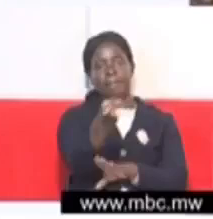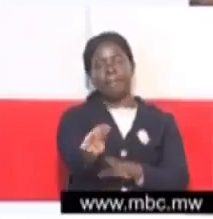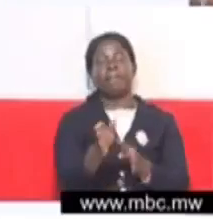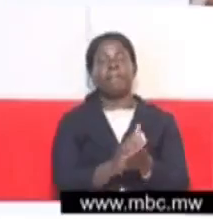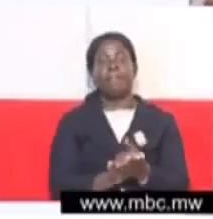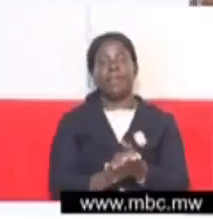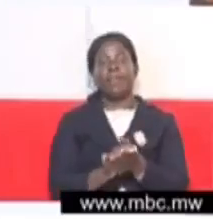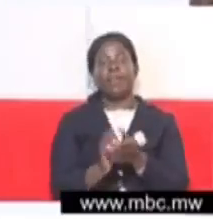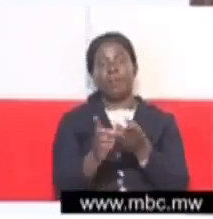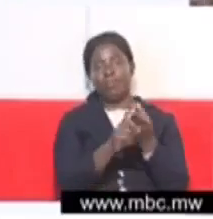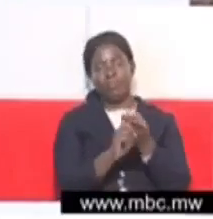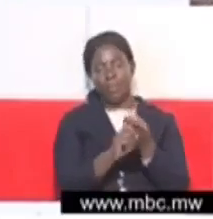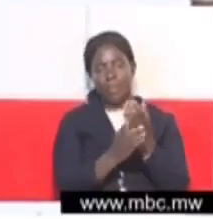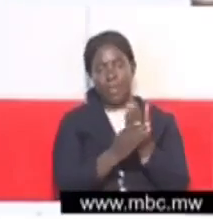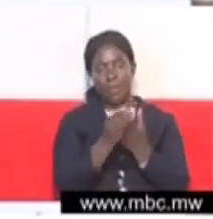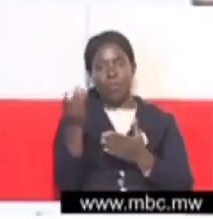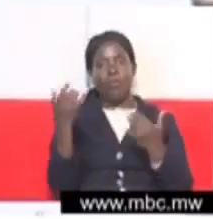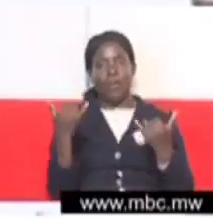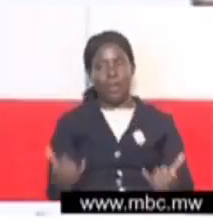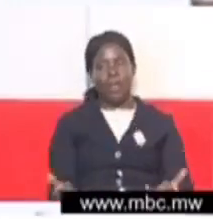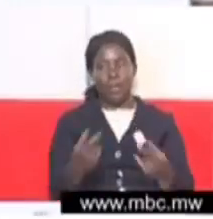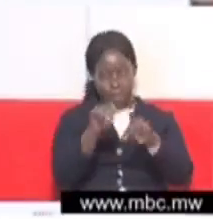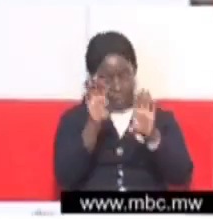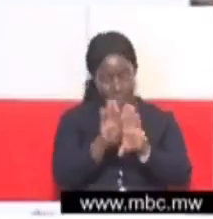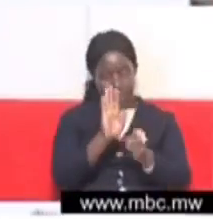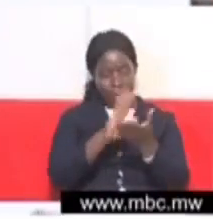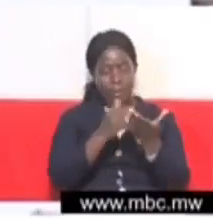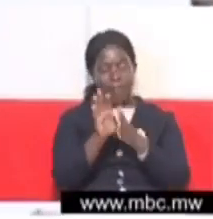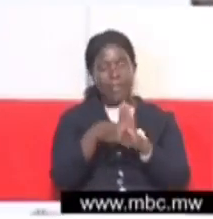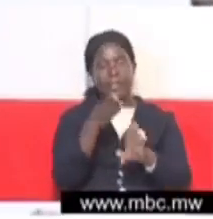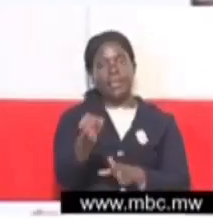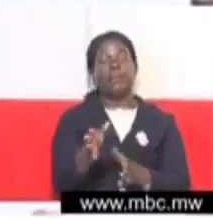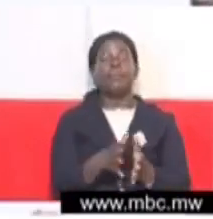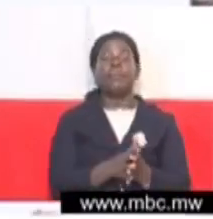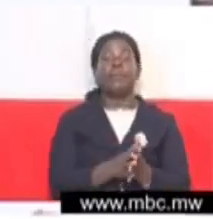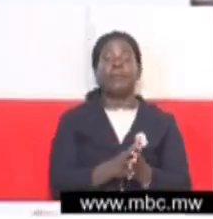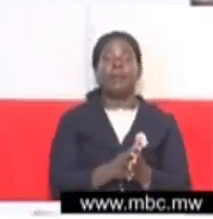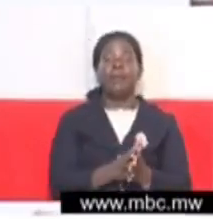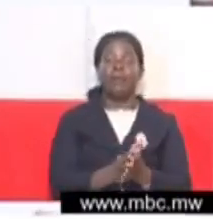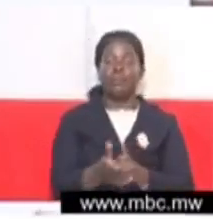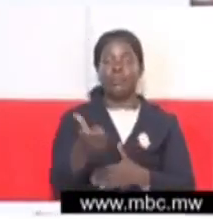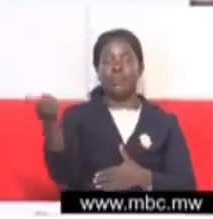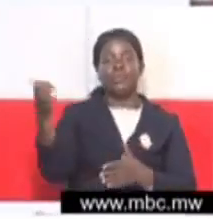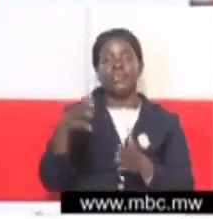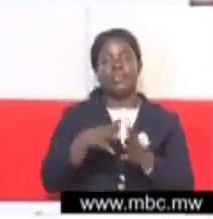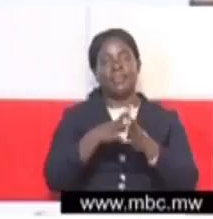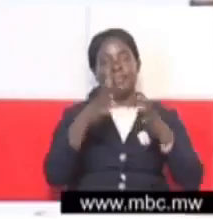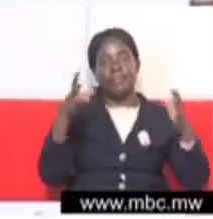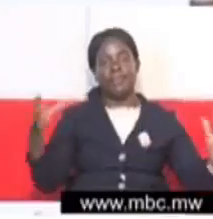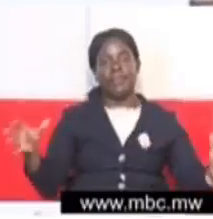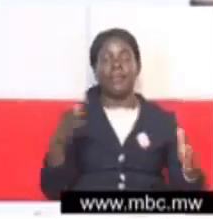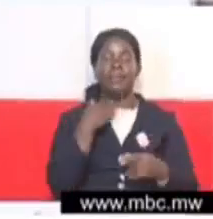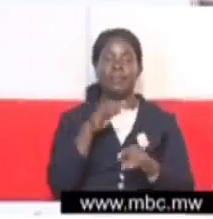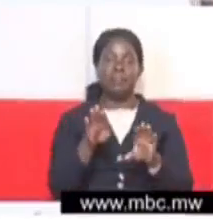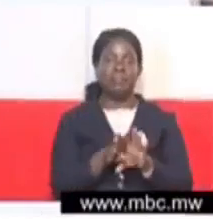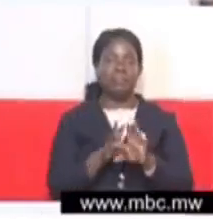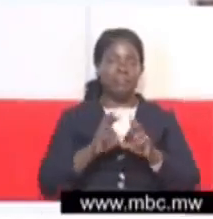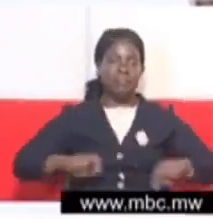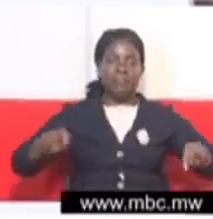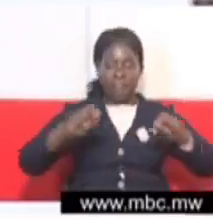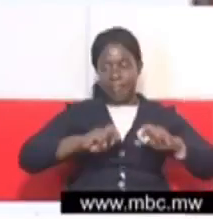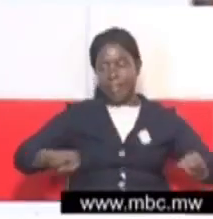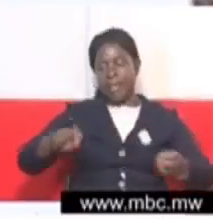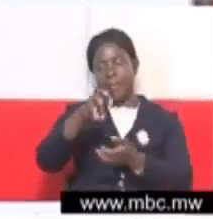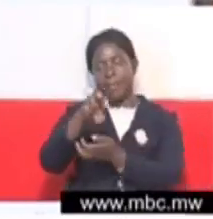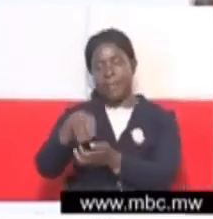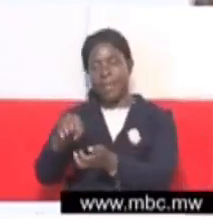their rice currently. But because they are producing in large quantities, we wanted them to find other markets